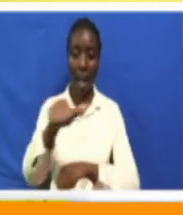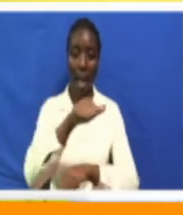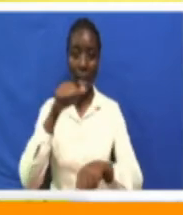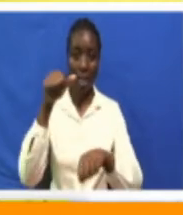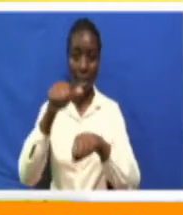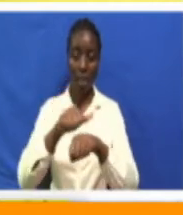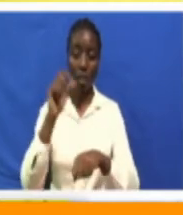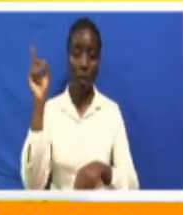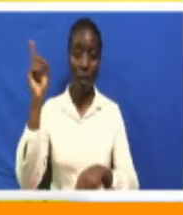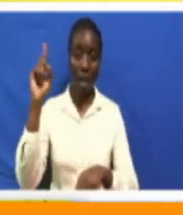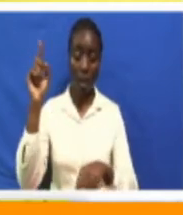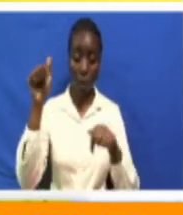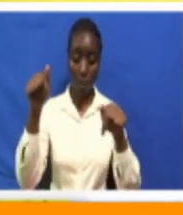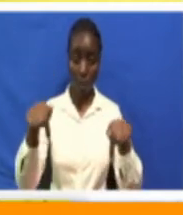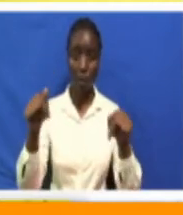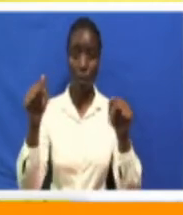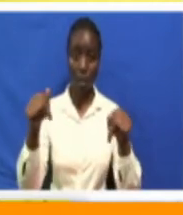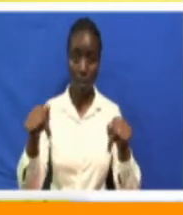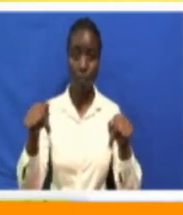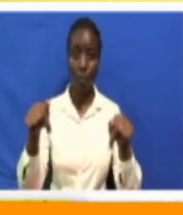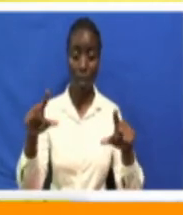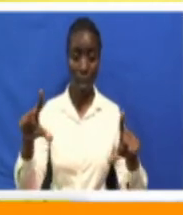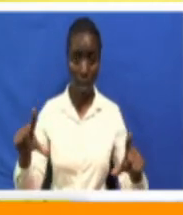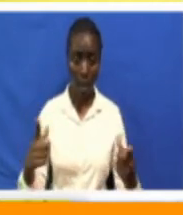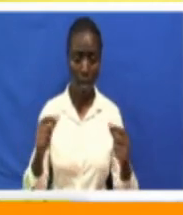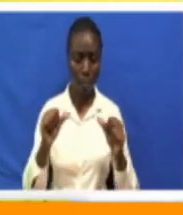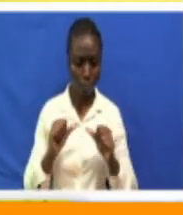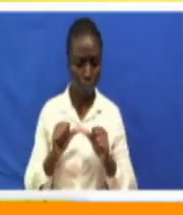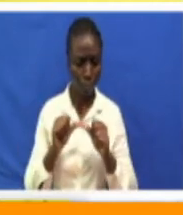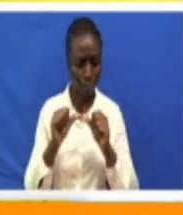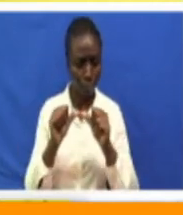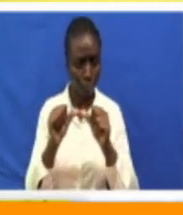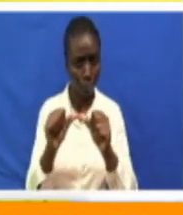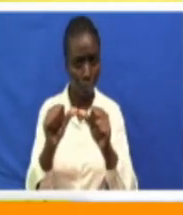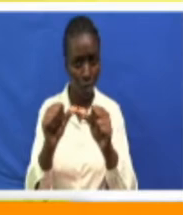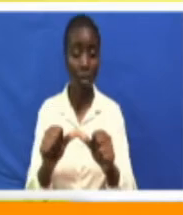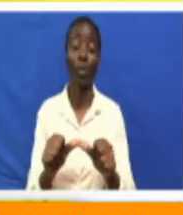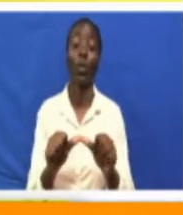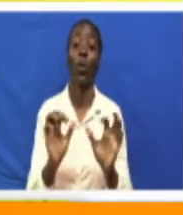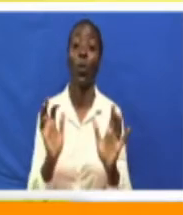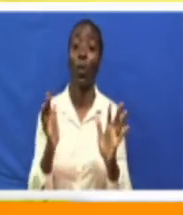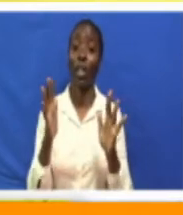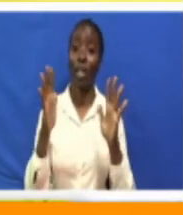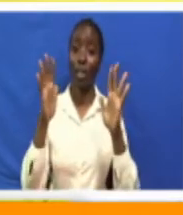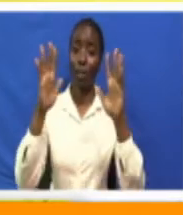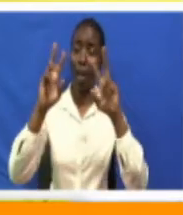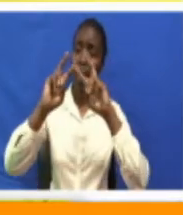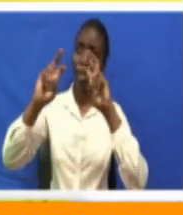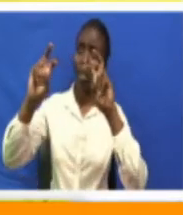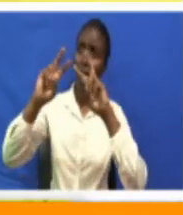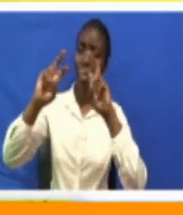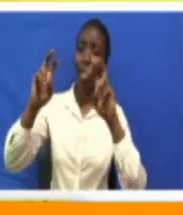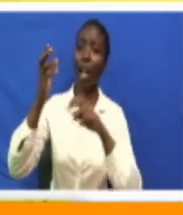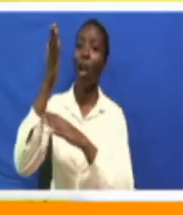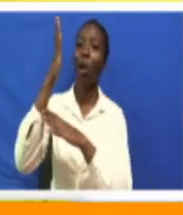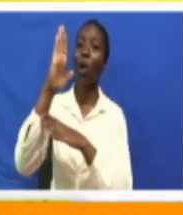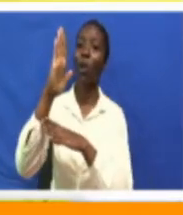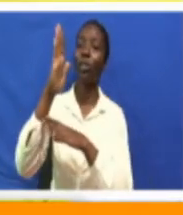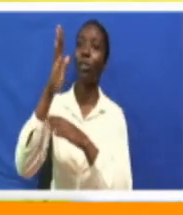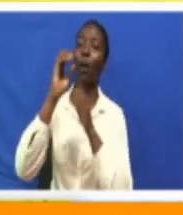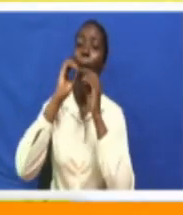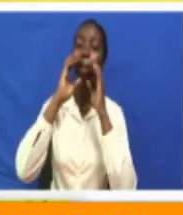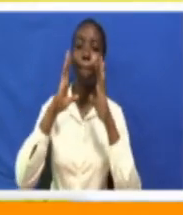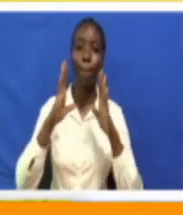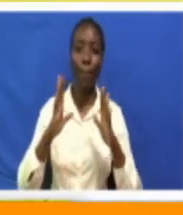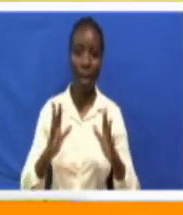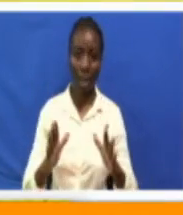today let us continue with our celebration seeking the Lord's blessings